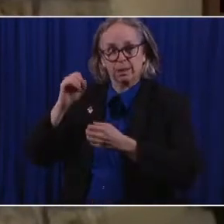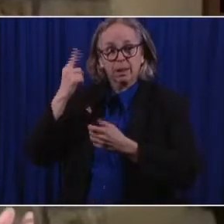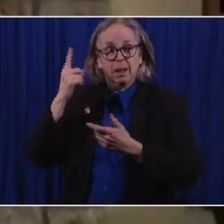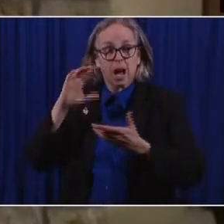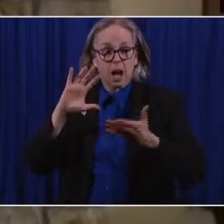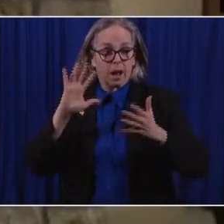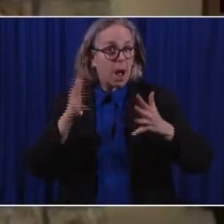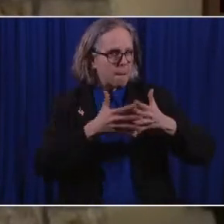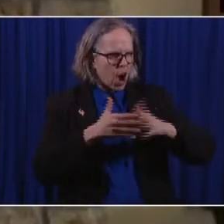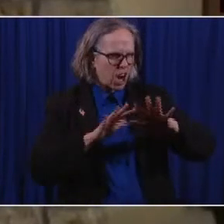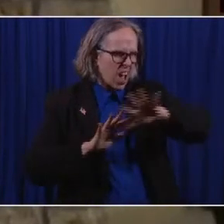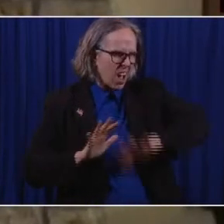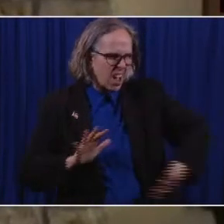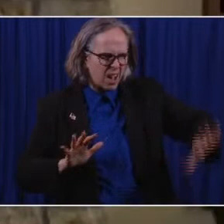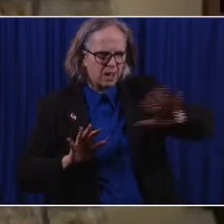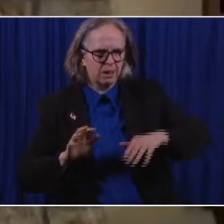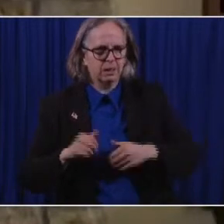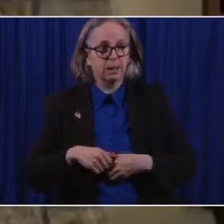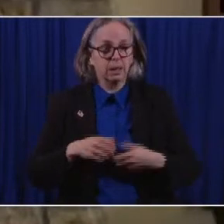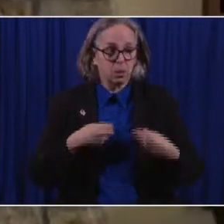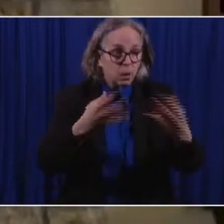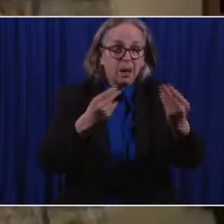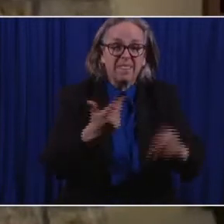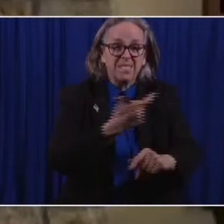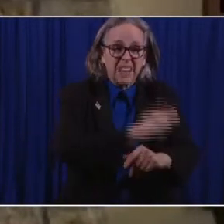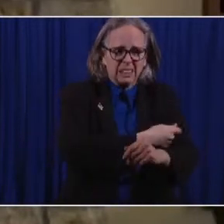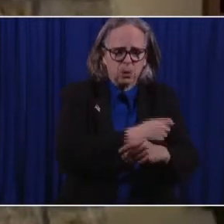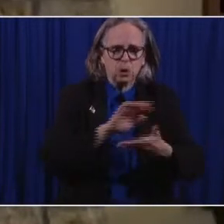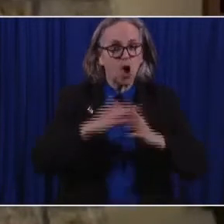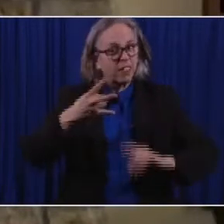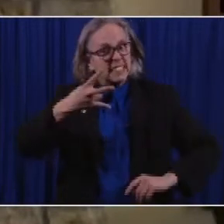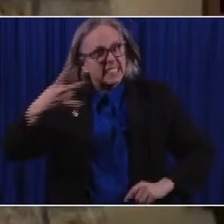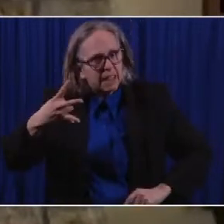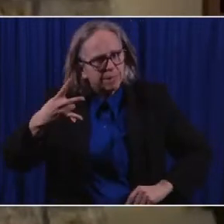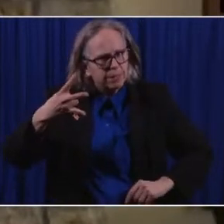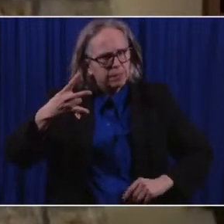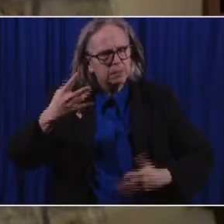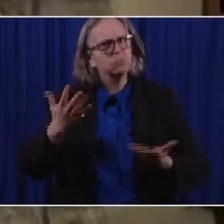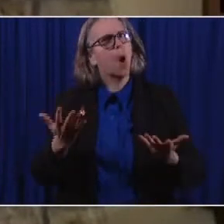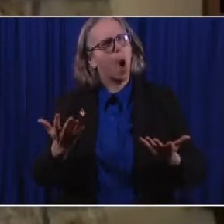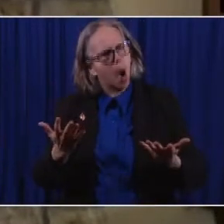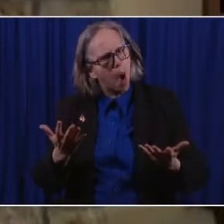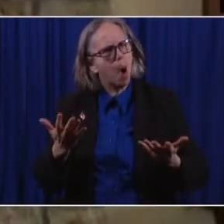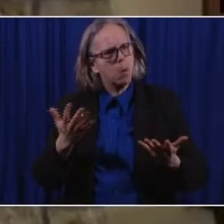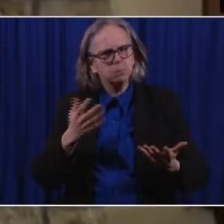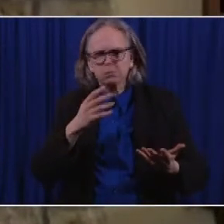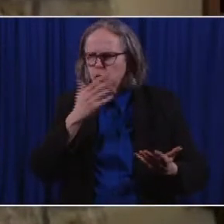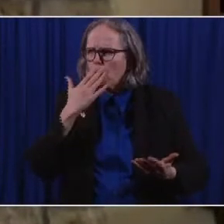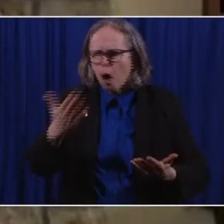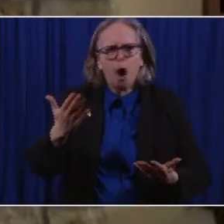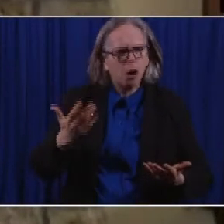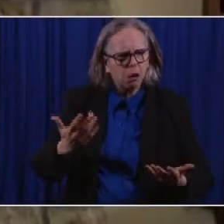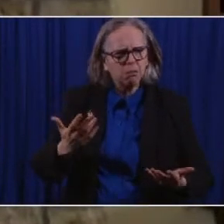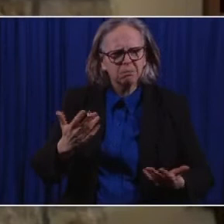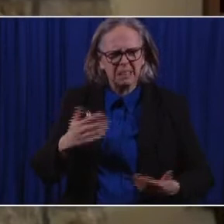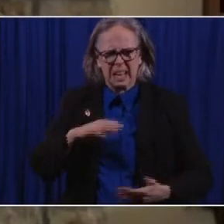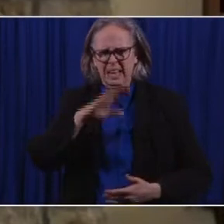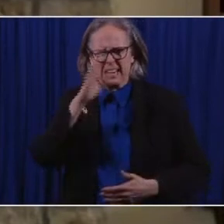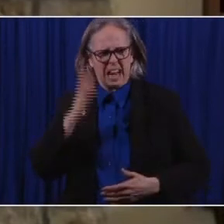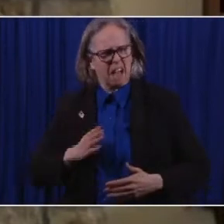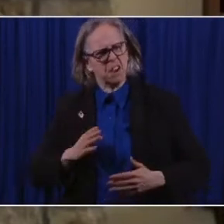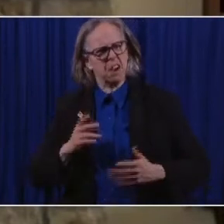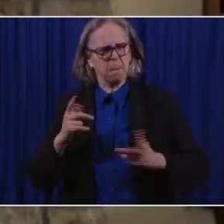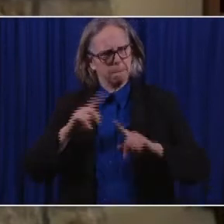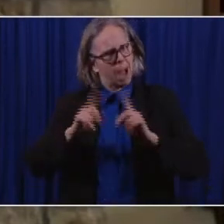we would be expected to be. Is that good enough? No, it's never good enough. But Tom, I'll bring in the data. We